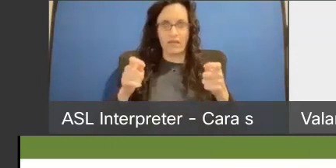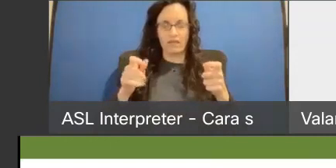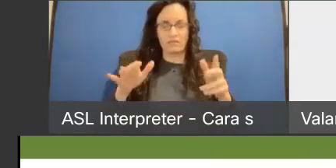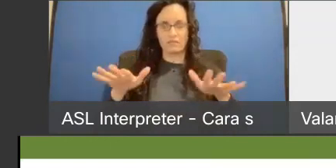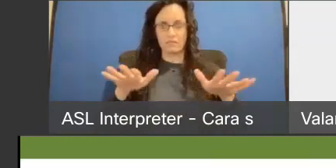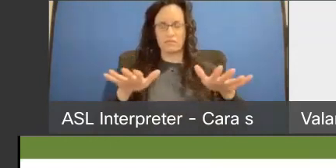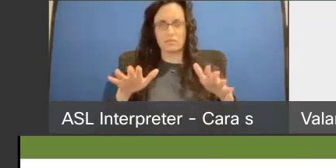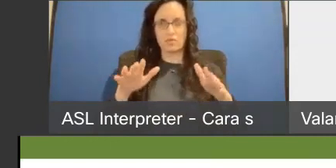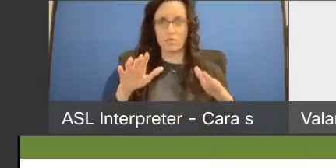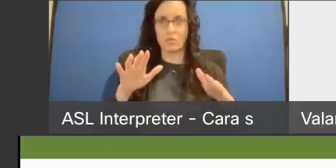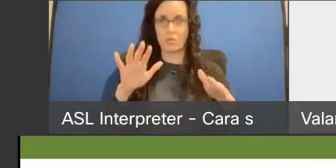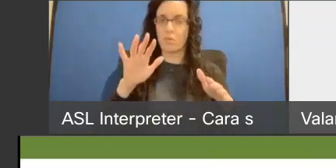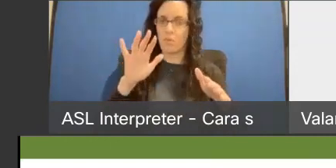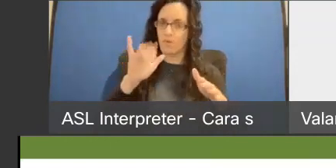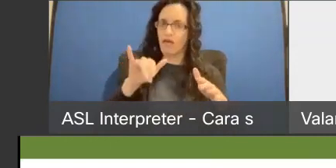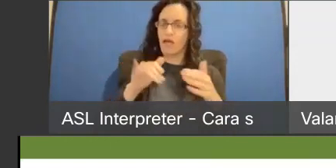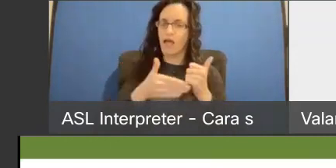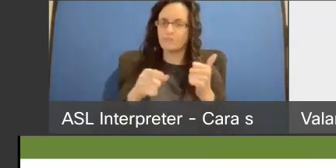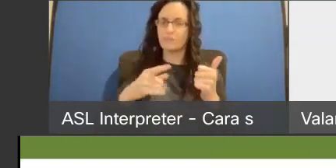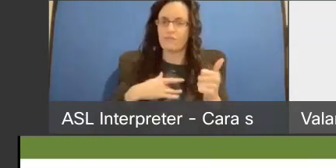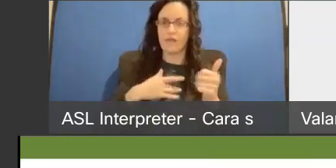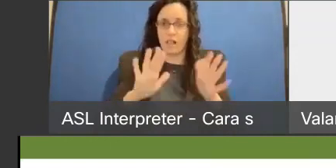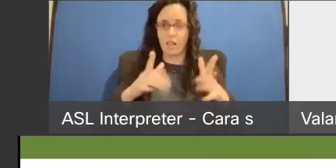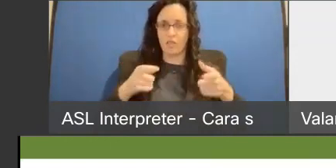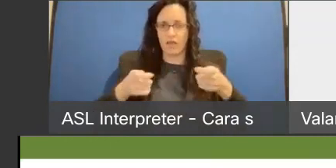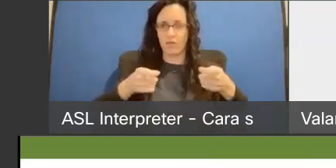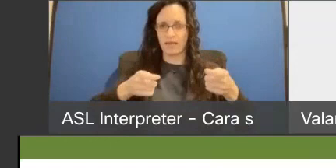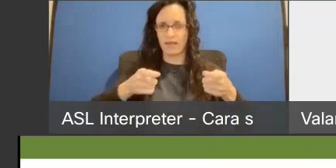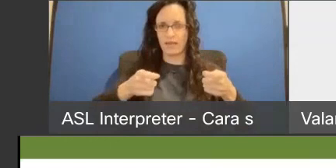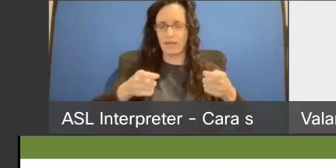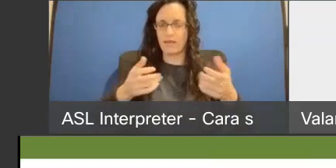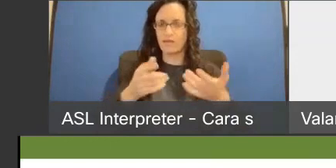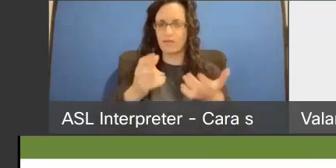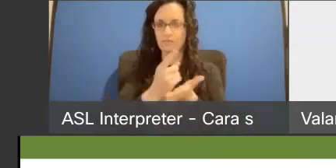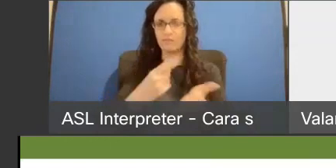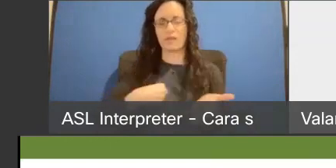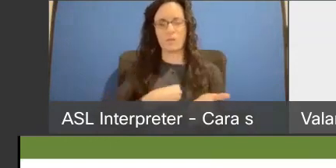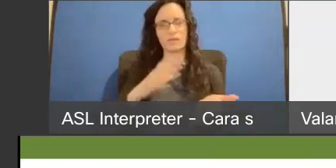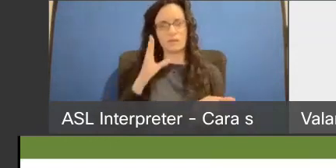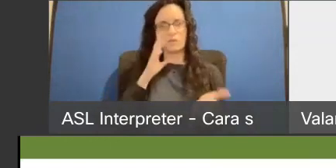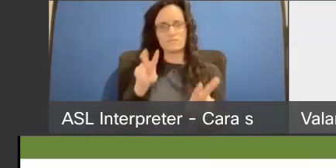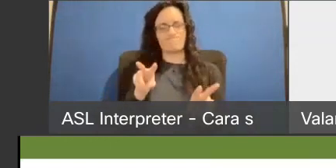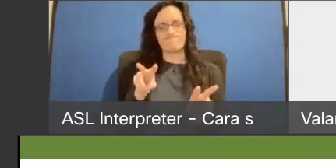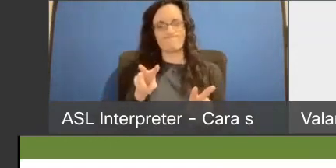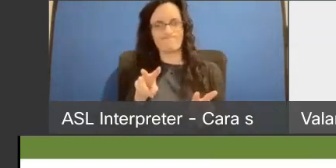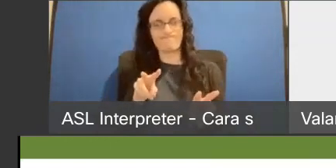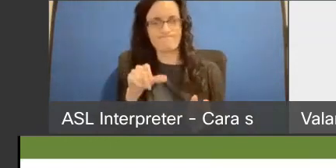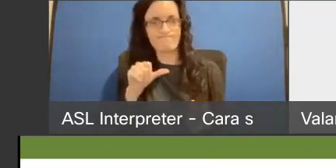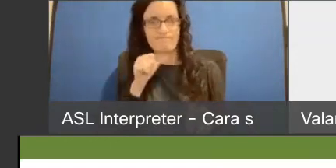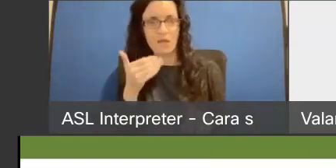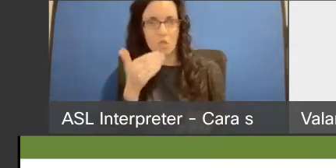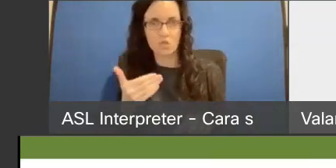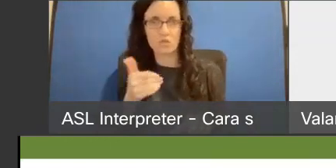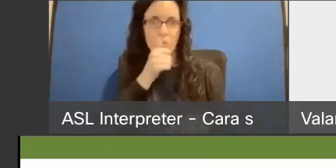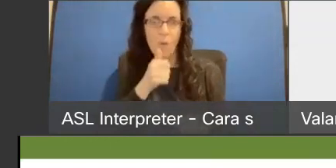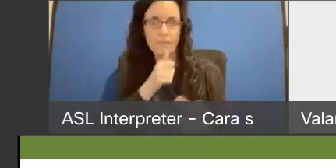some regulation. It's working for them is the odd thing, right? We would look at it and say, that's not very good coping. But in some